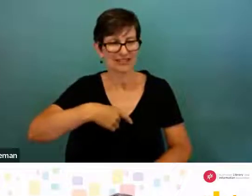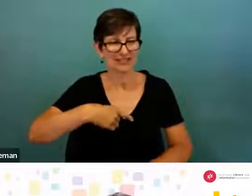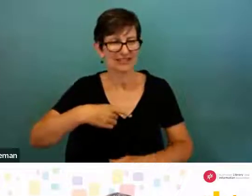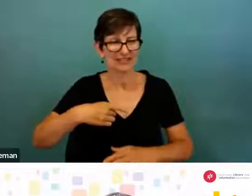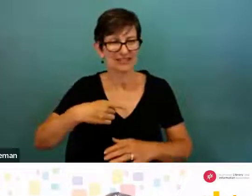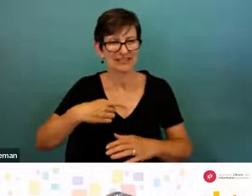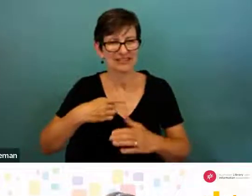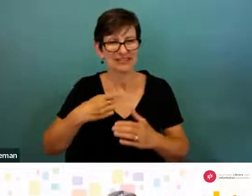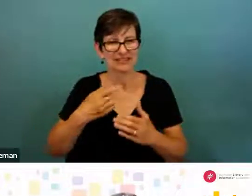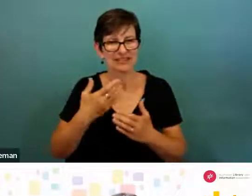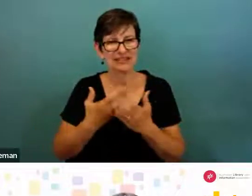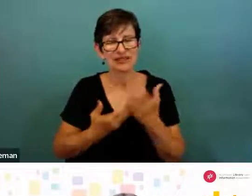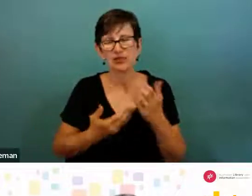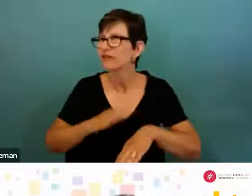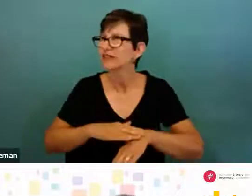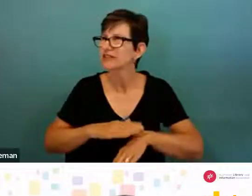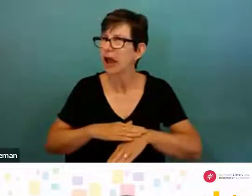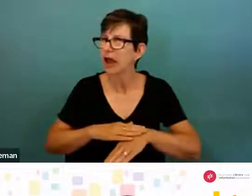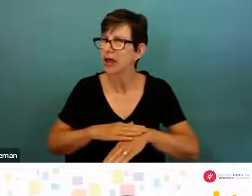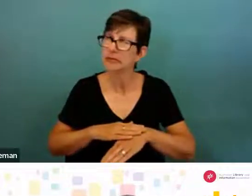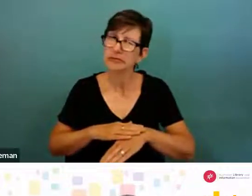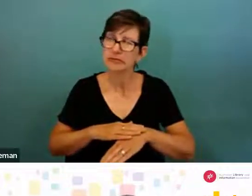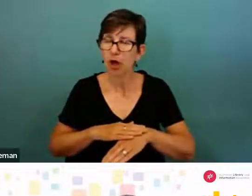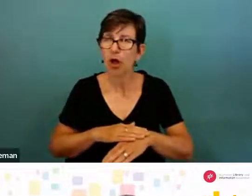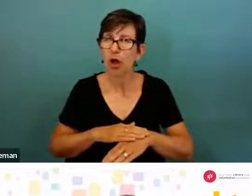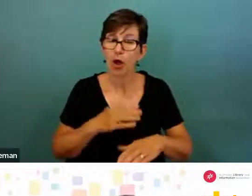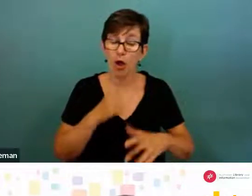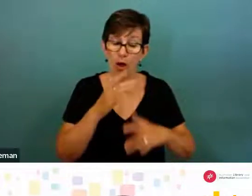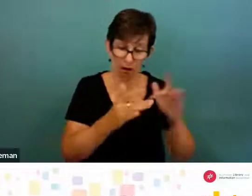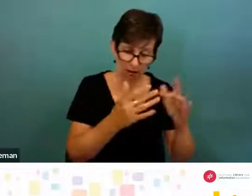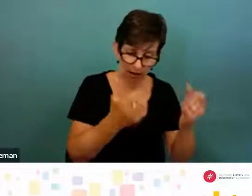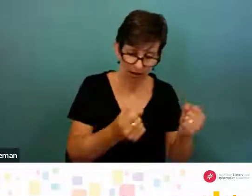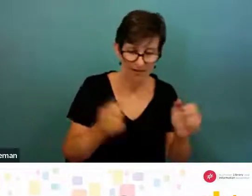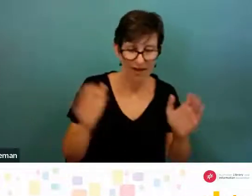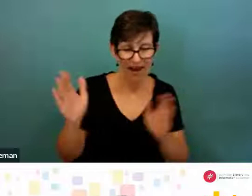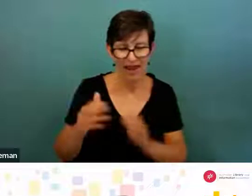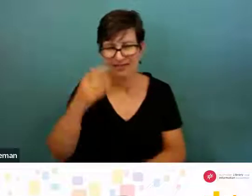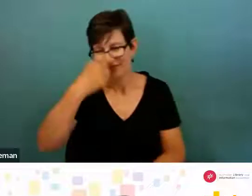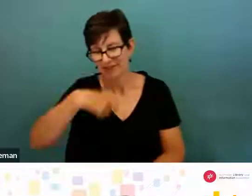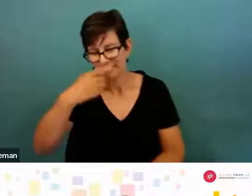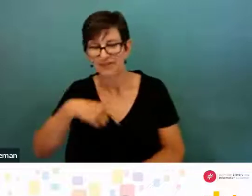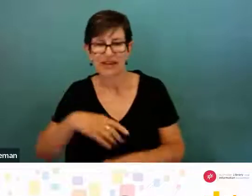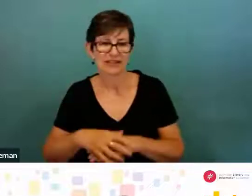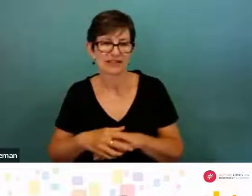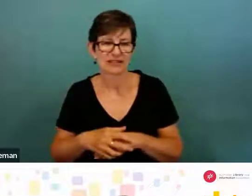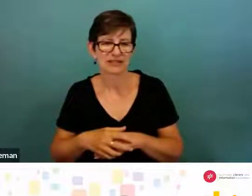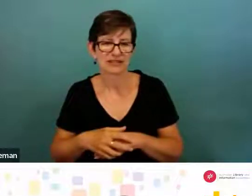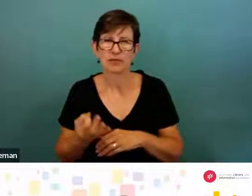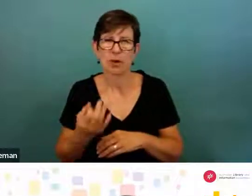not something that's always going on online, but is something that's happening locally.